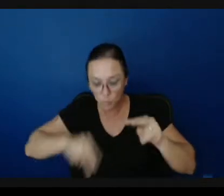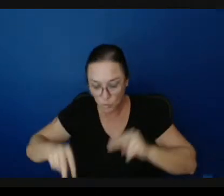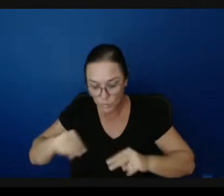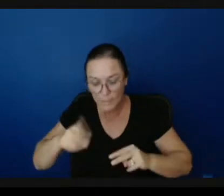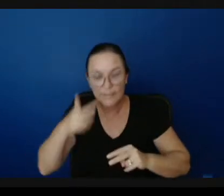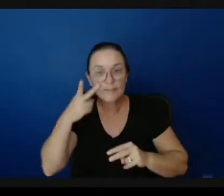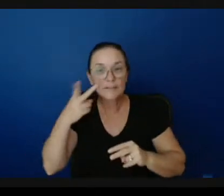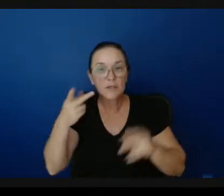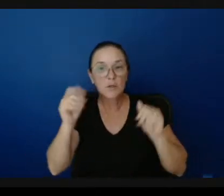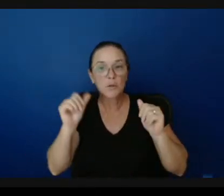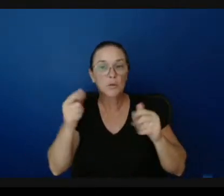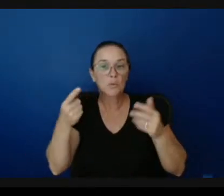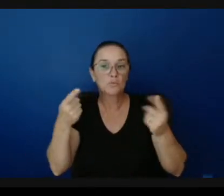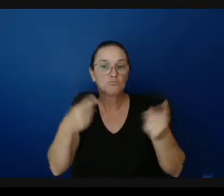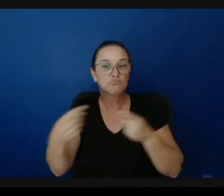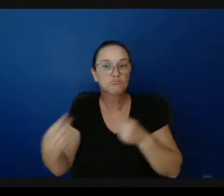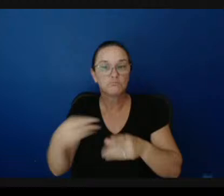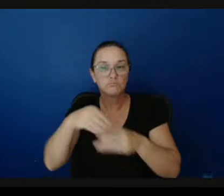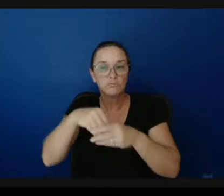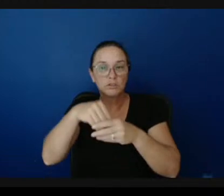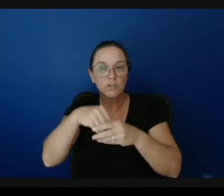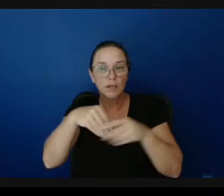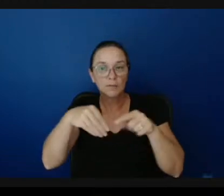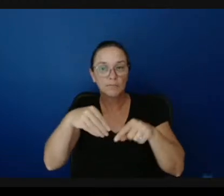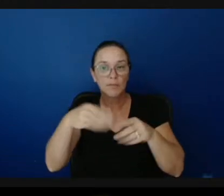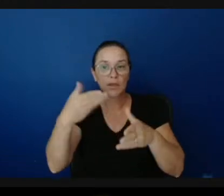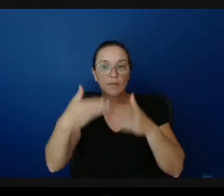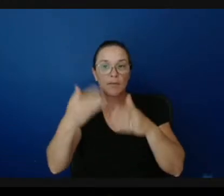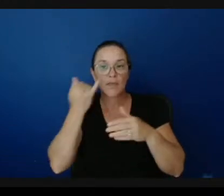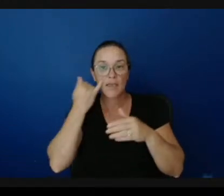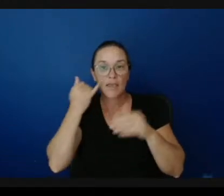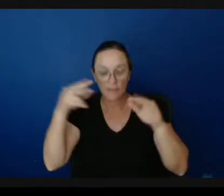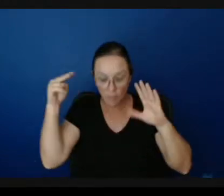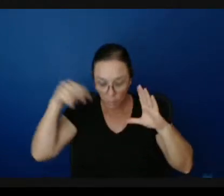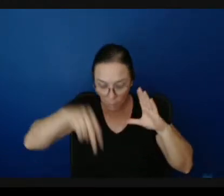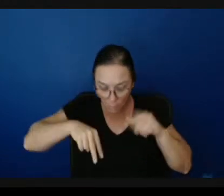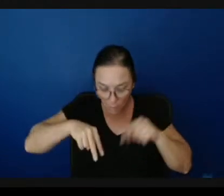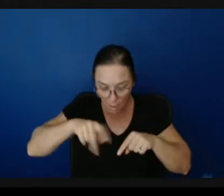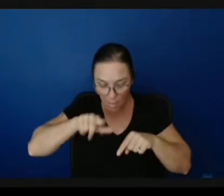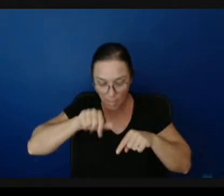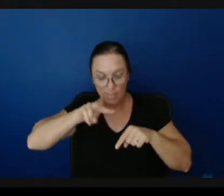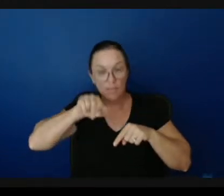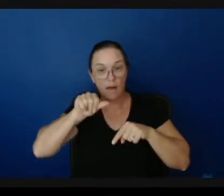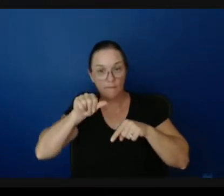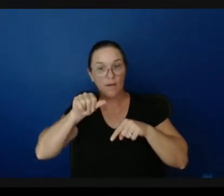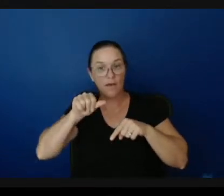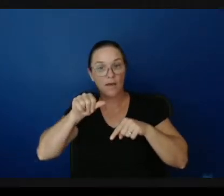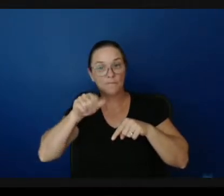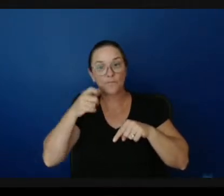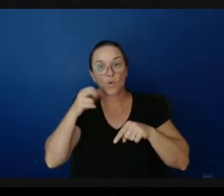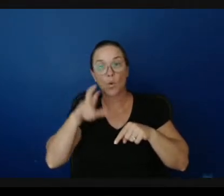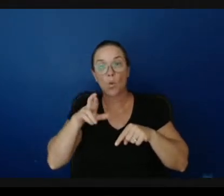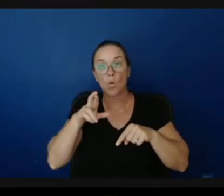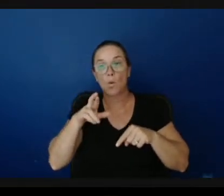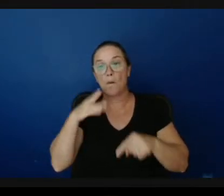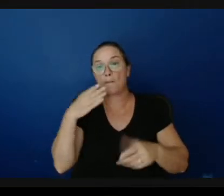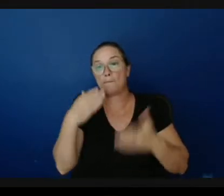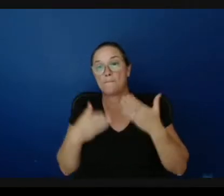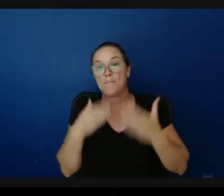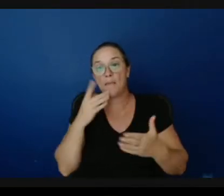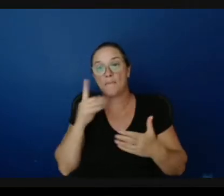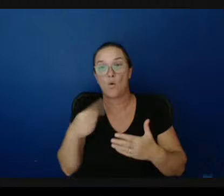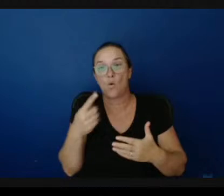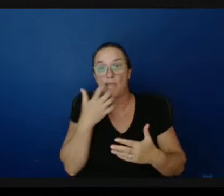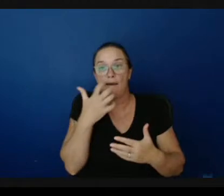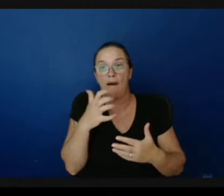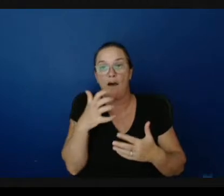see any lava through the open conduit, or if perhaps, as Dane suggested, maybe it's just the hot